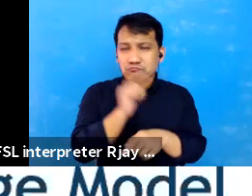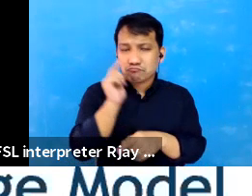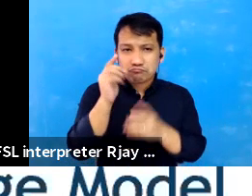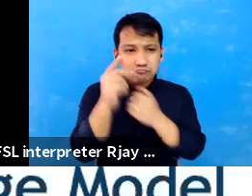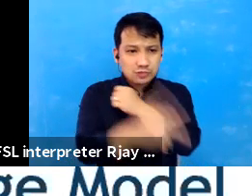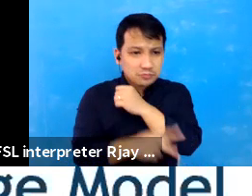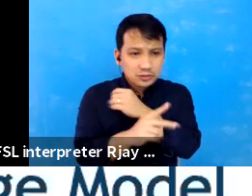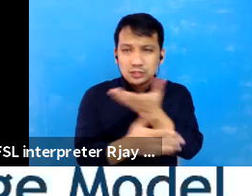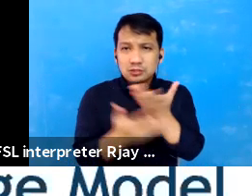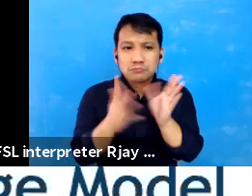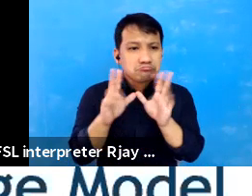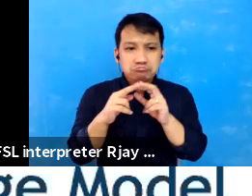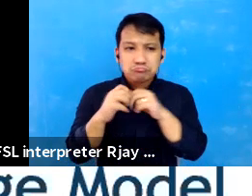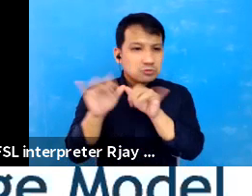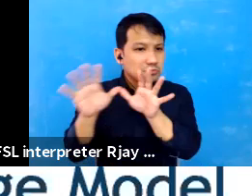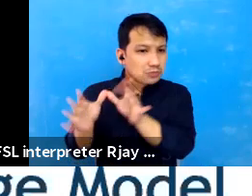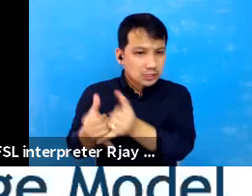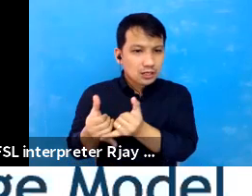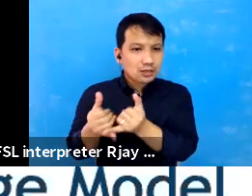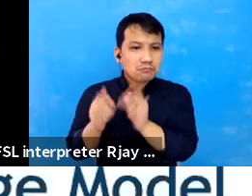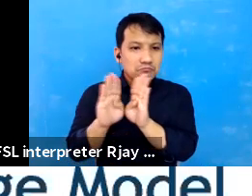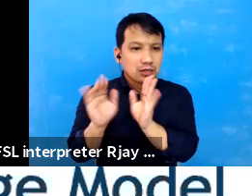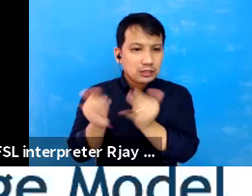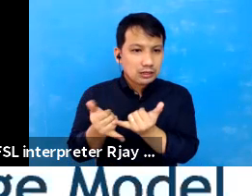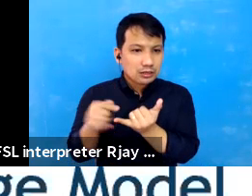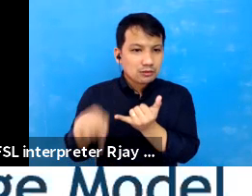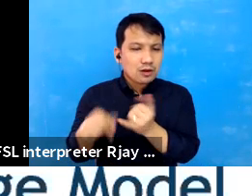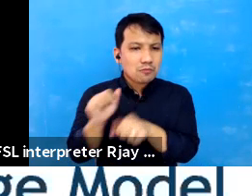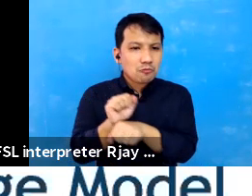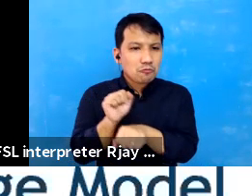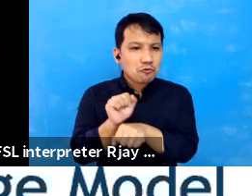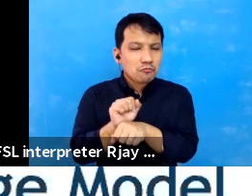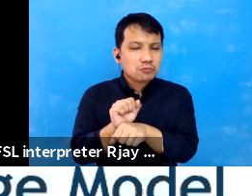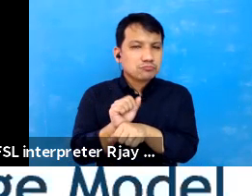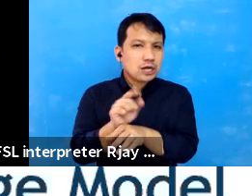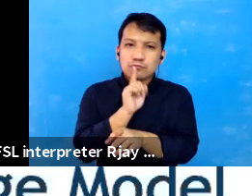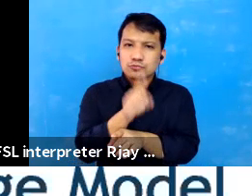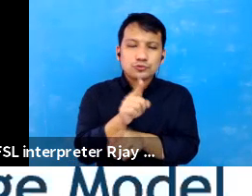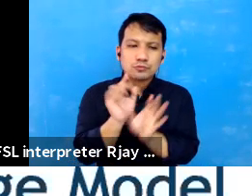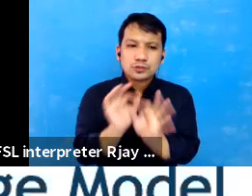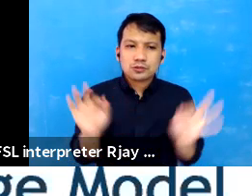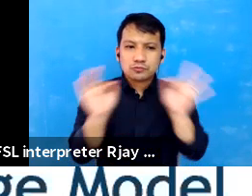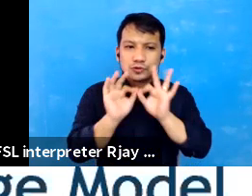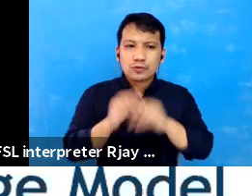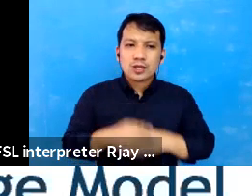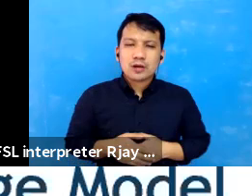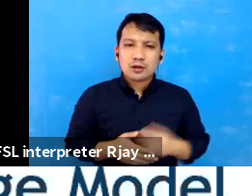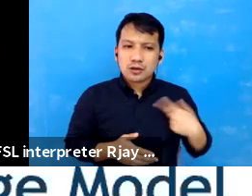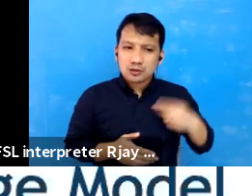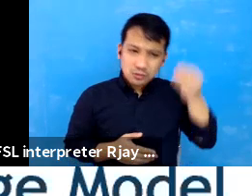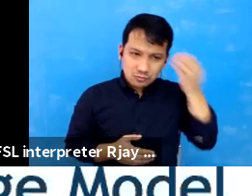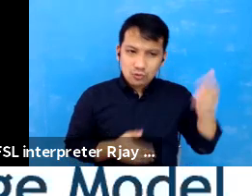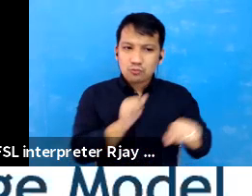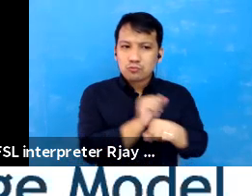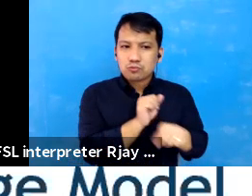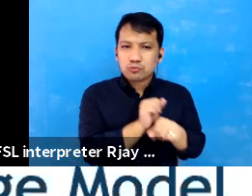even barangays. So we work with these layers. Napakahalaga po nun that we will have to work with